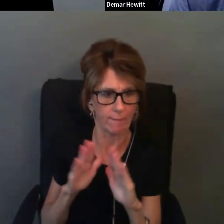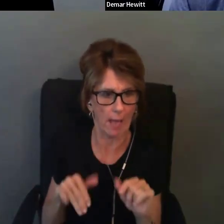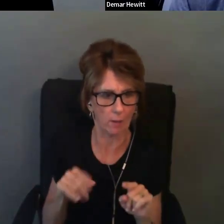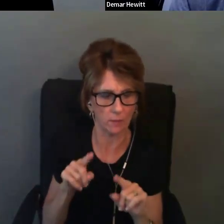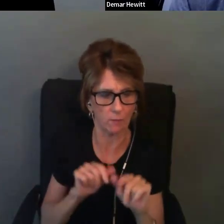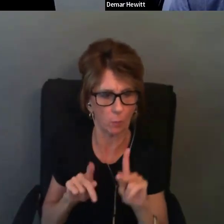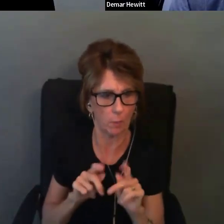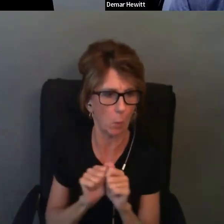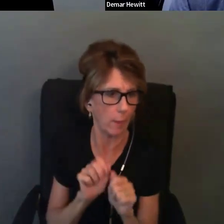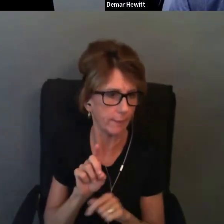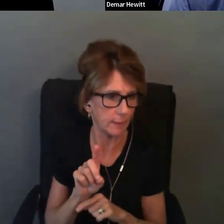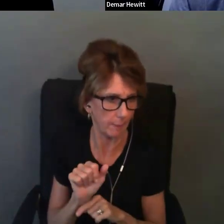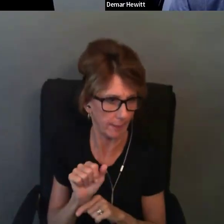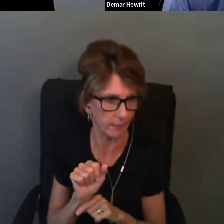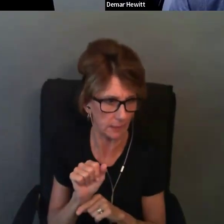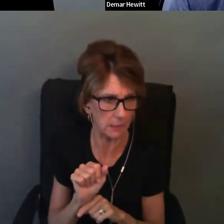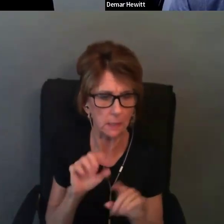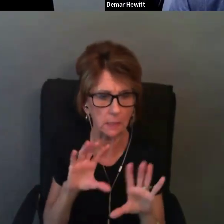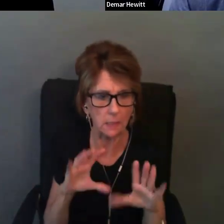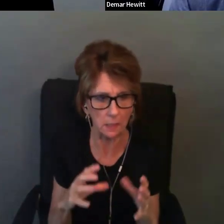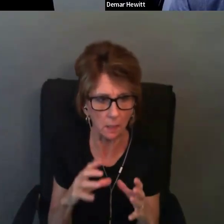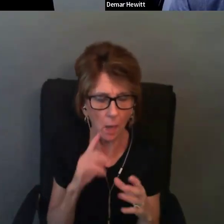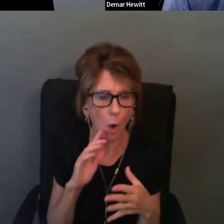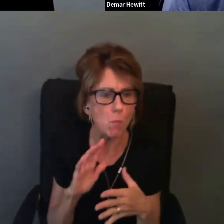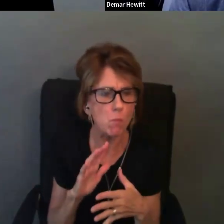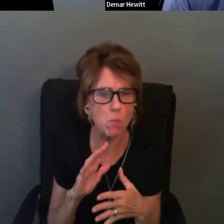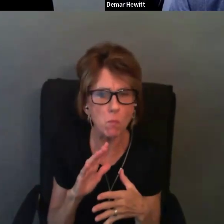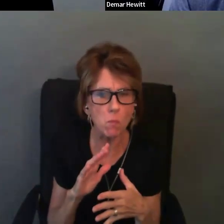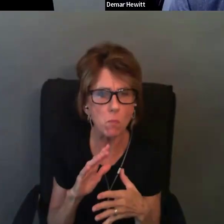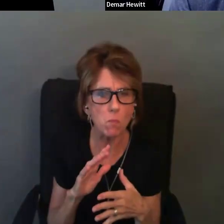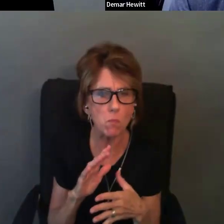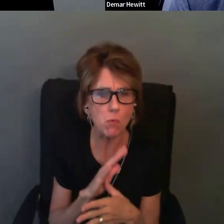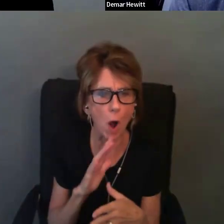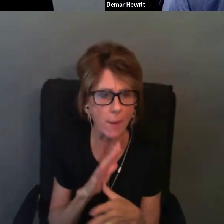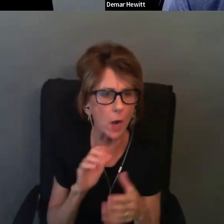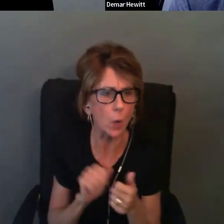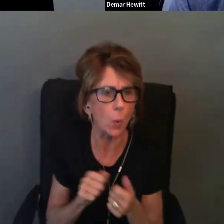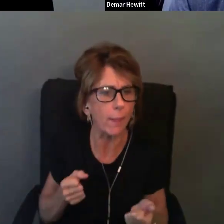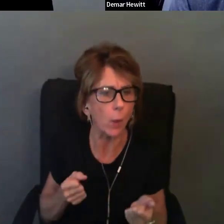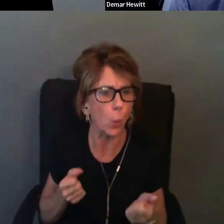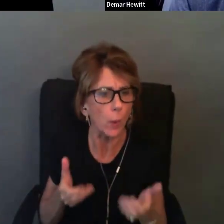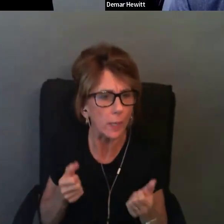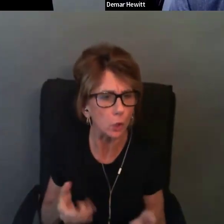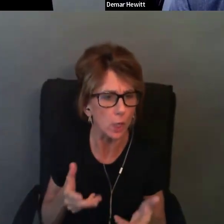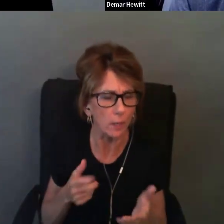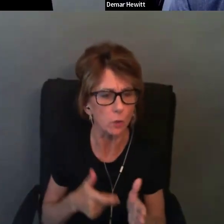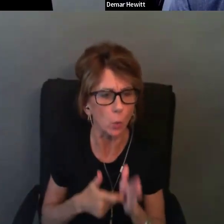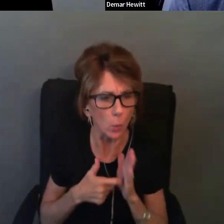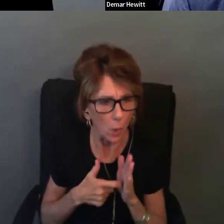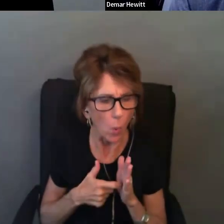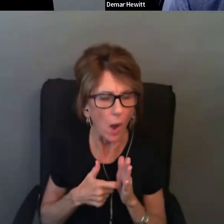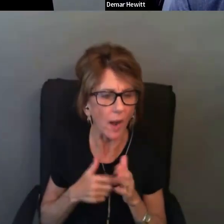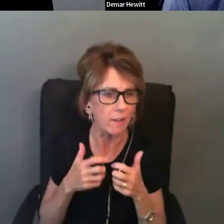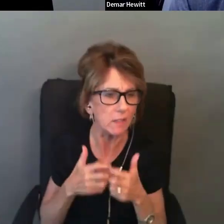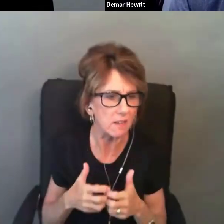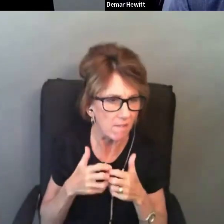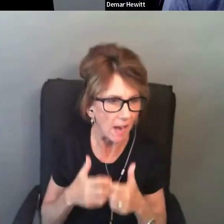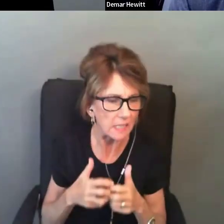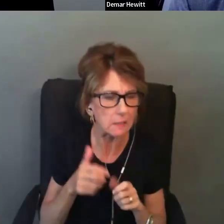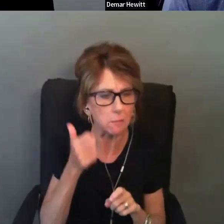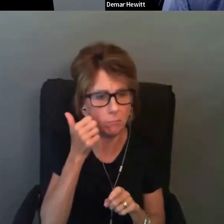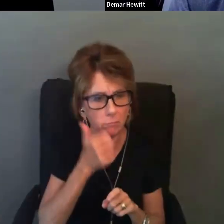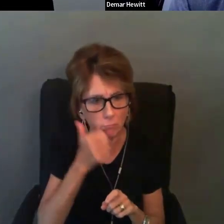with disabilities, primarily, I think, people using wheelchairs and requiring assistive devices with daily and